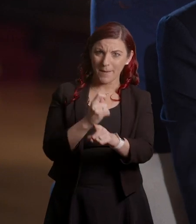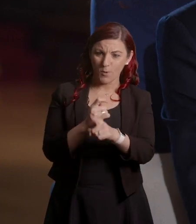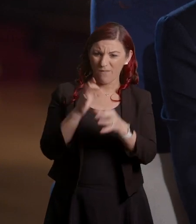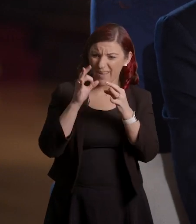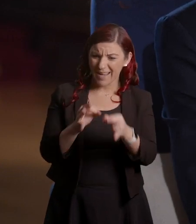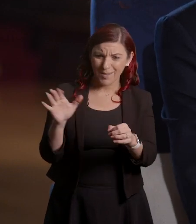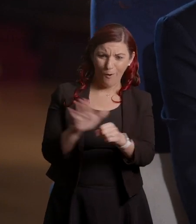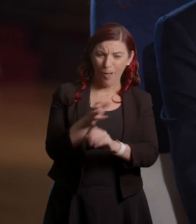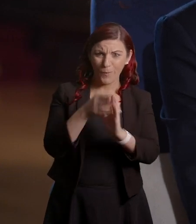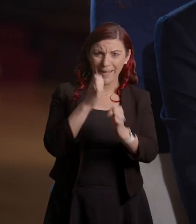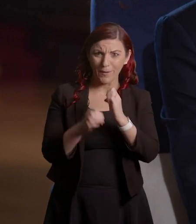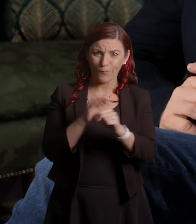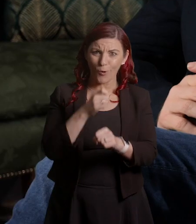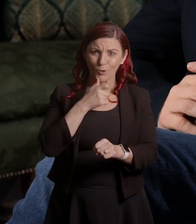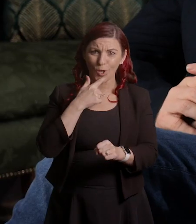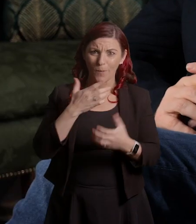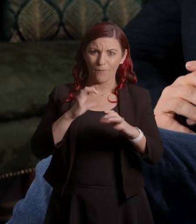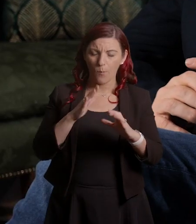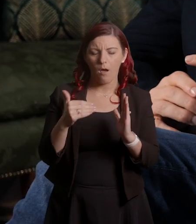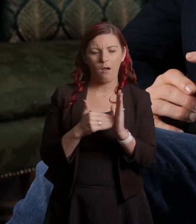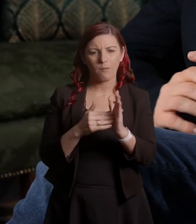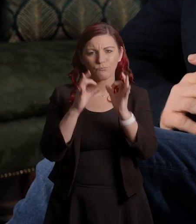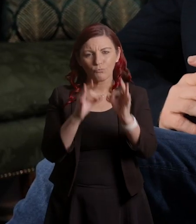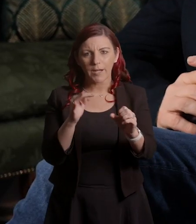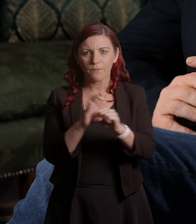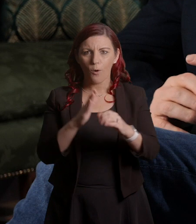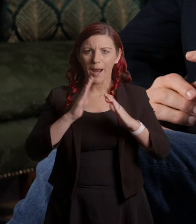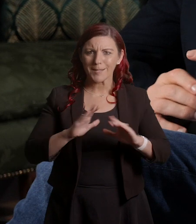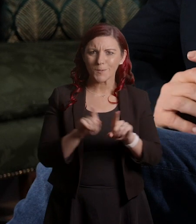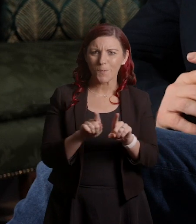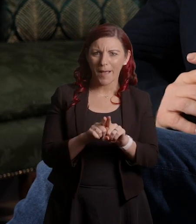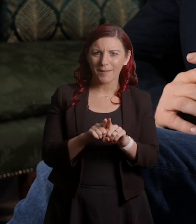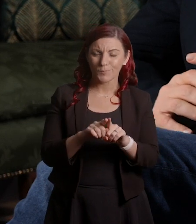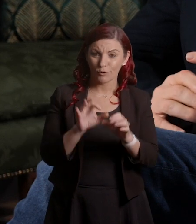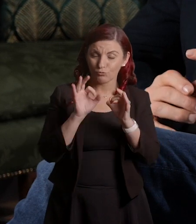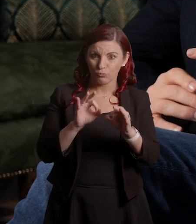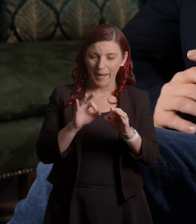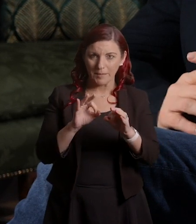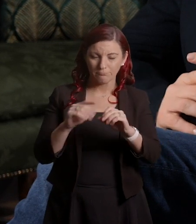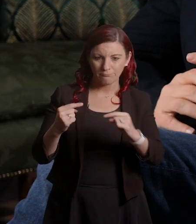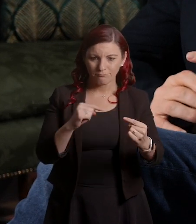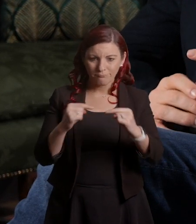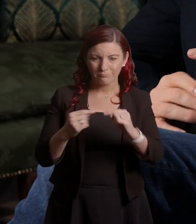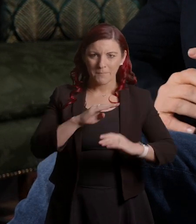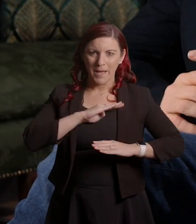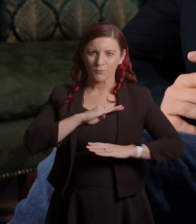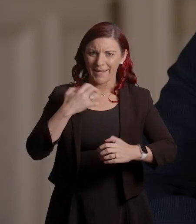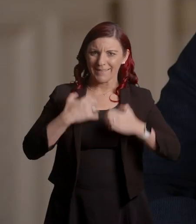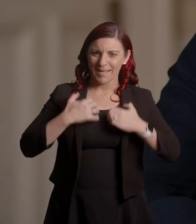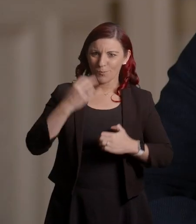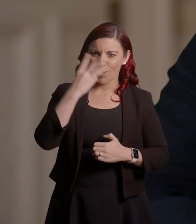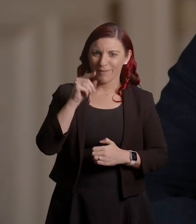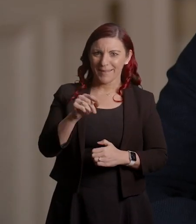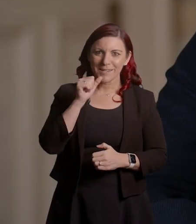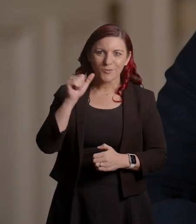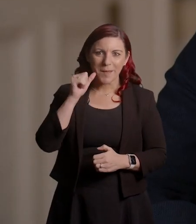fantastic weekend for Dublin football in general. Yeah, it was brilliant for the ladies. It was a great match. It was very exciting. Watched it yesterday,